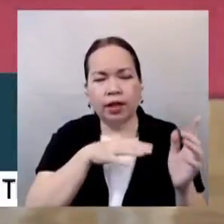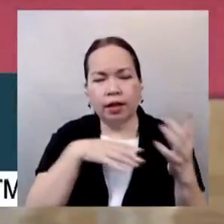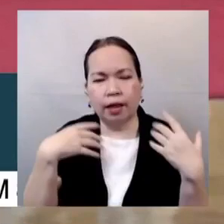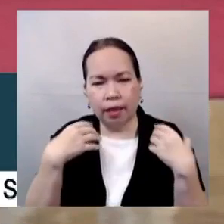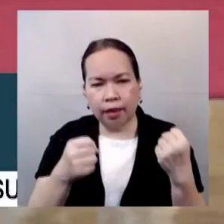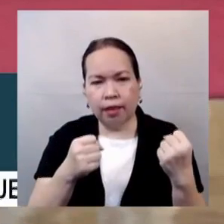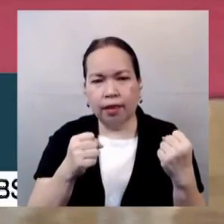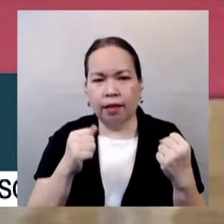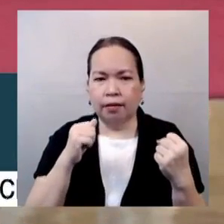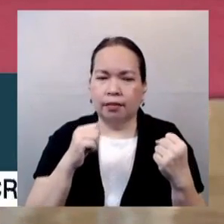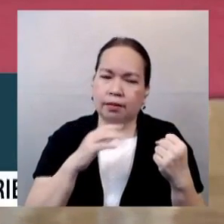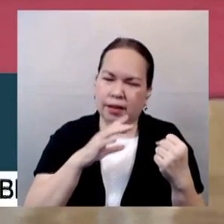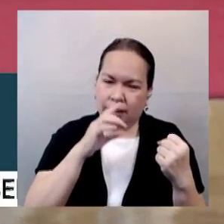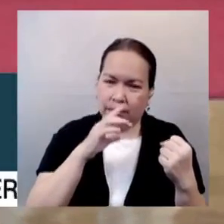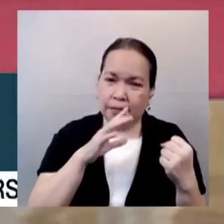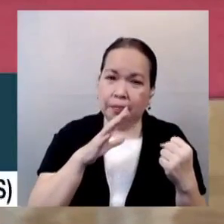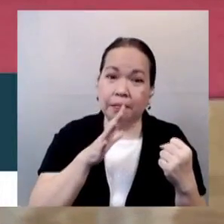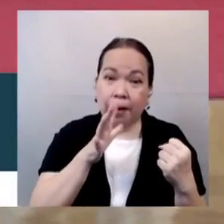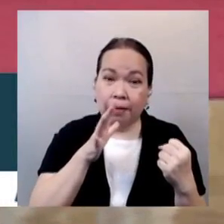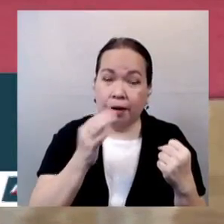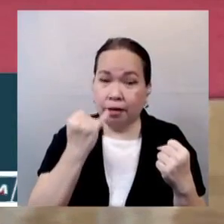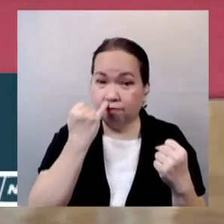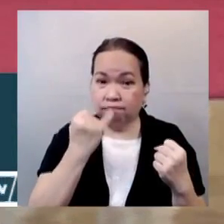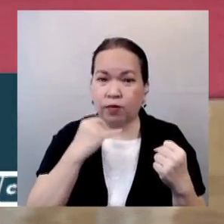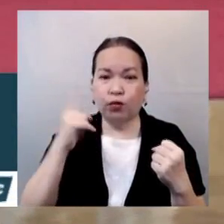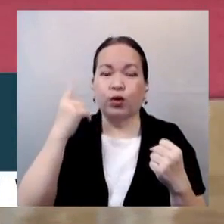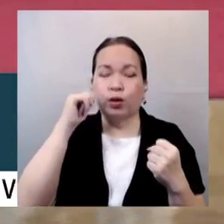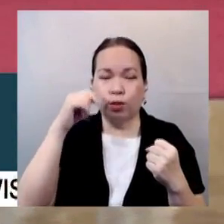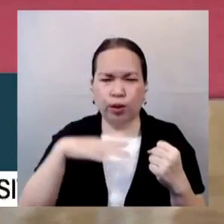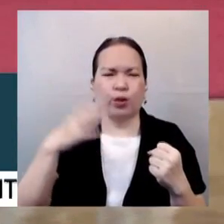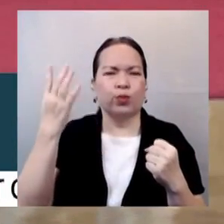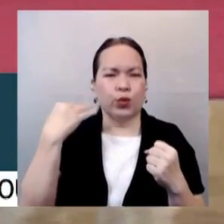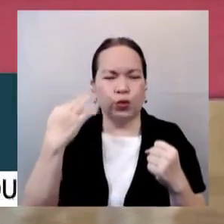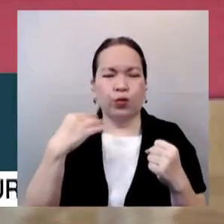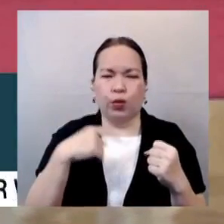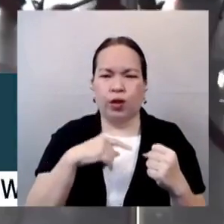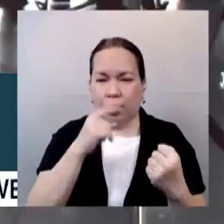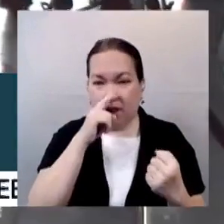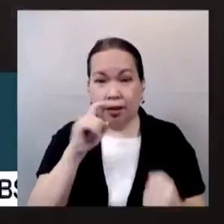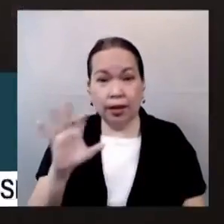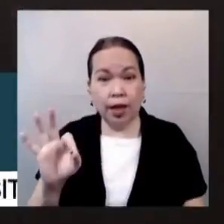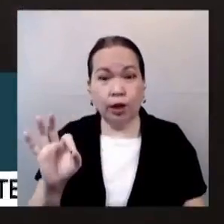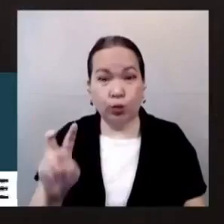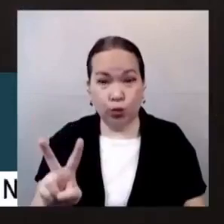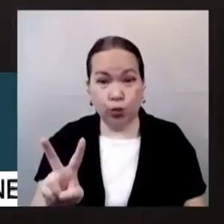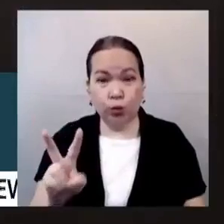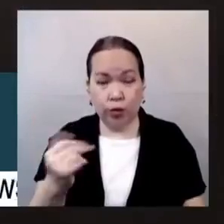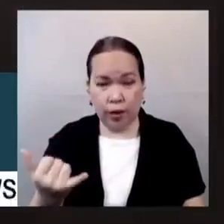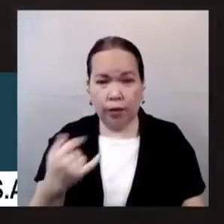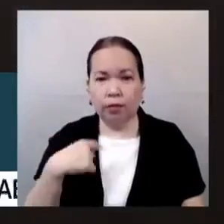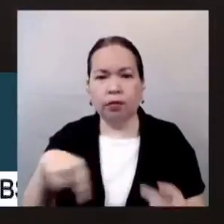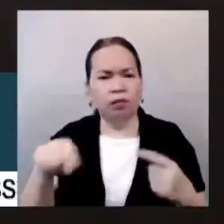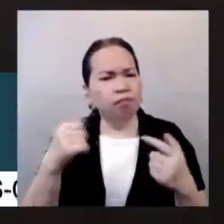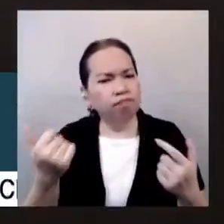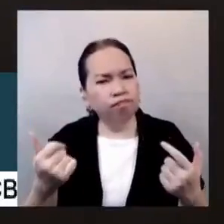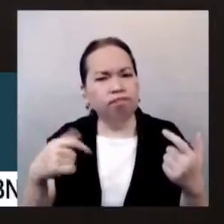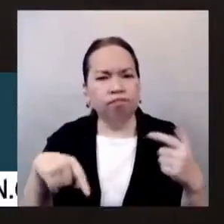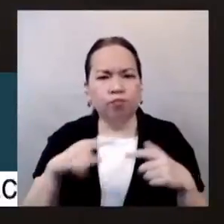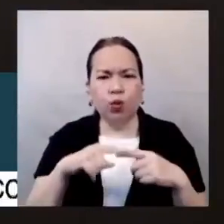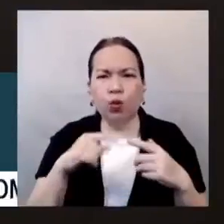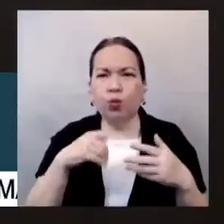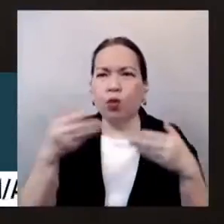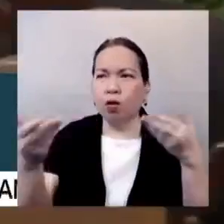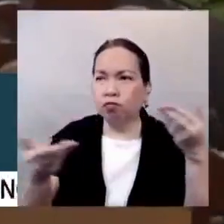is already 92 years old this year. Now, Carmina, while past presidents are traditionally invited to every sauna, we are